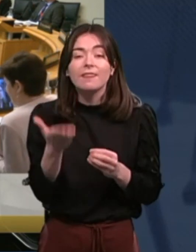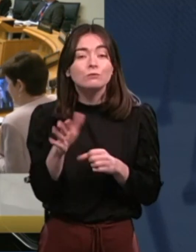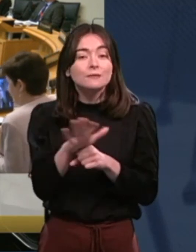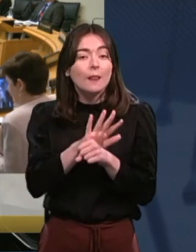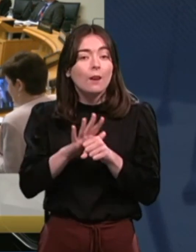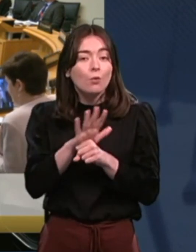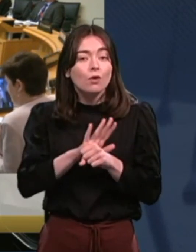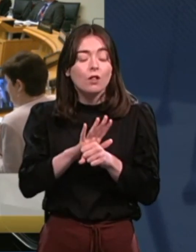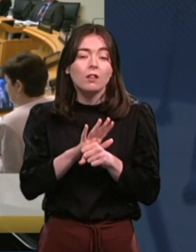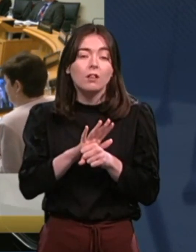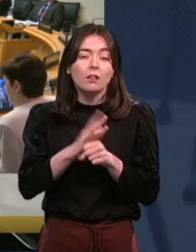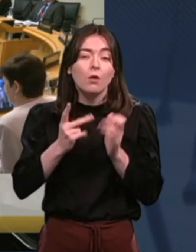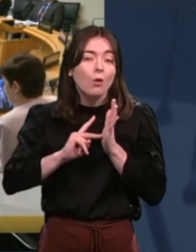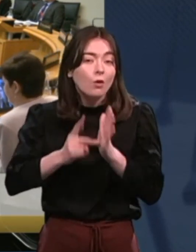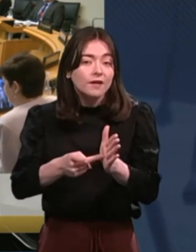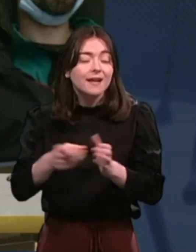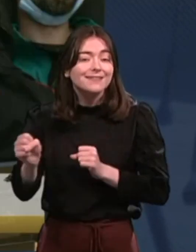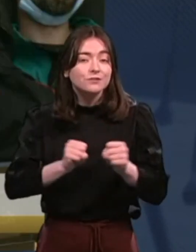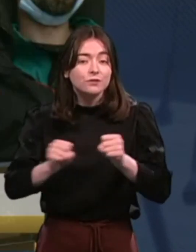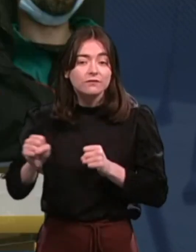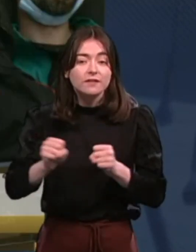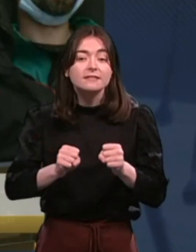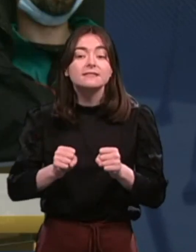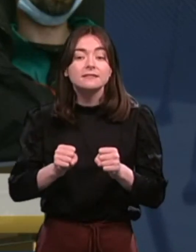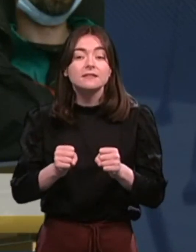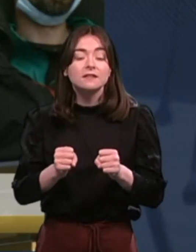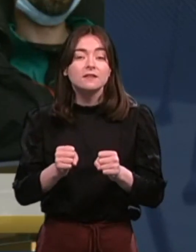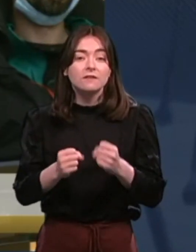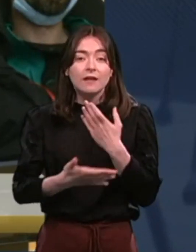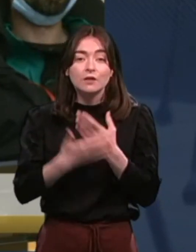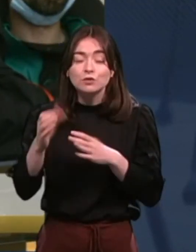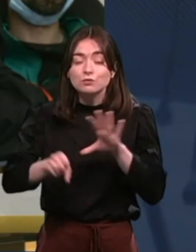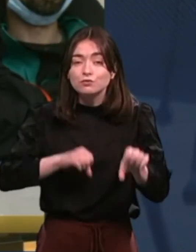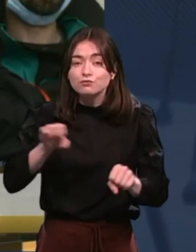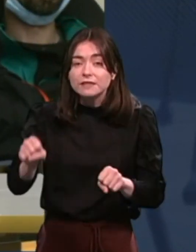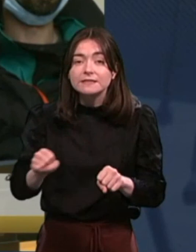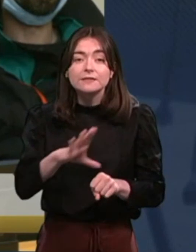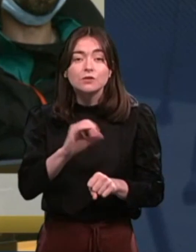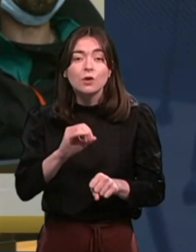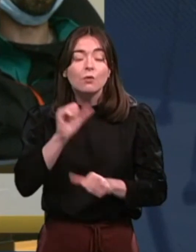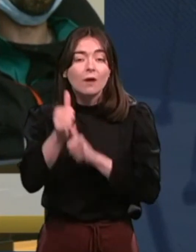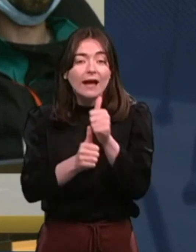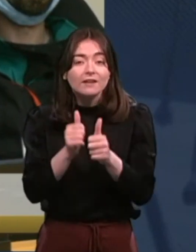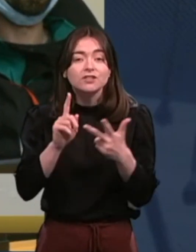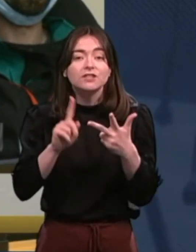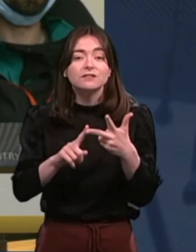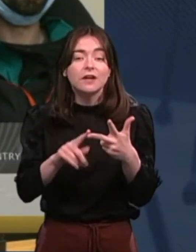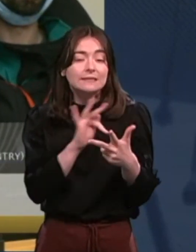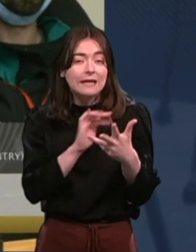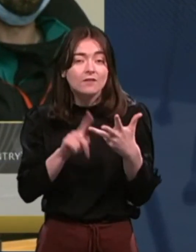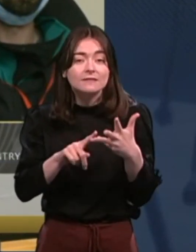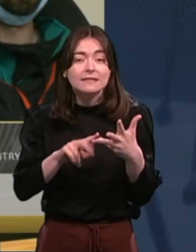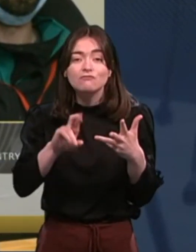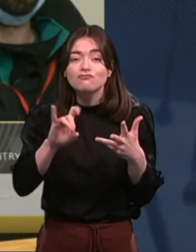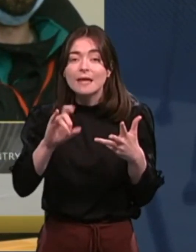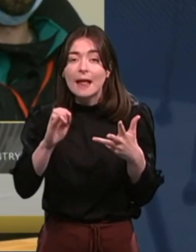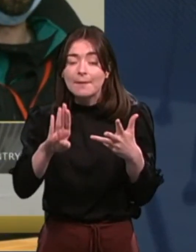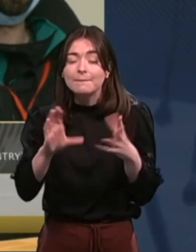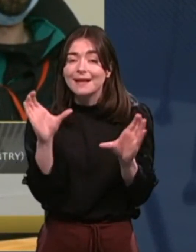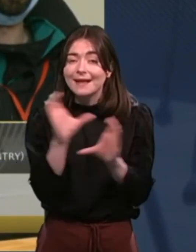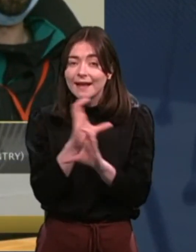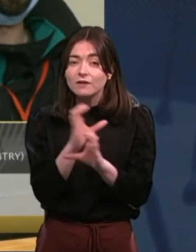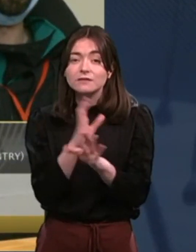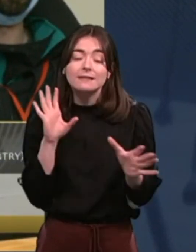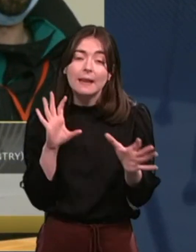local organised service that Youth Reach, Co-Action, ourselves and Rehab Care came together to link in with